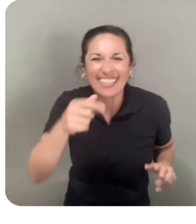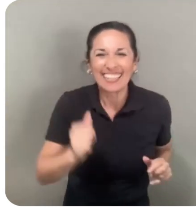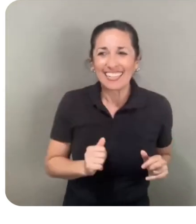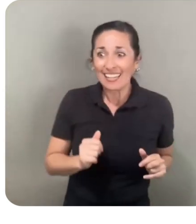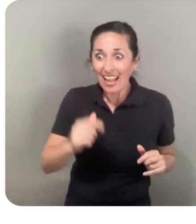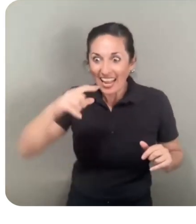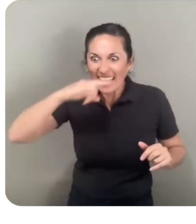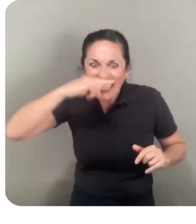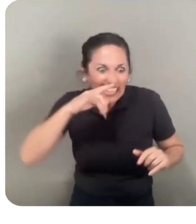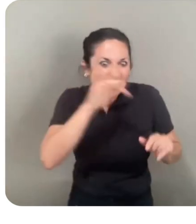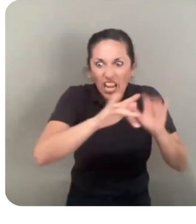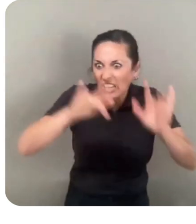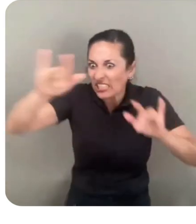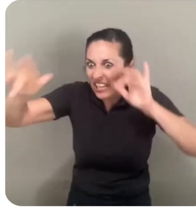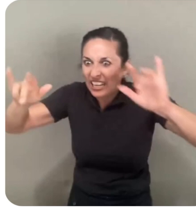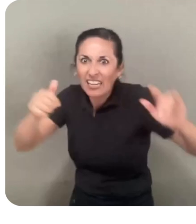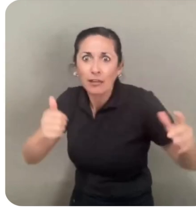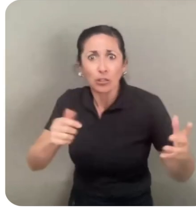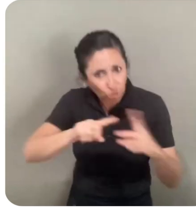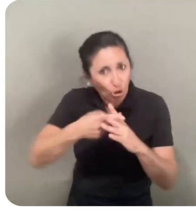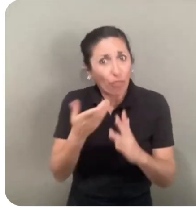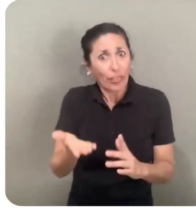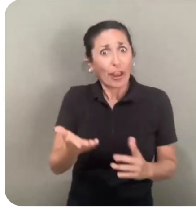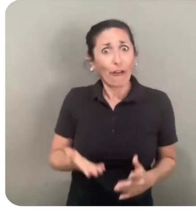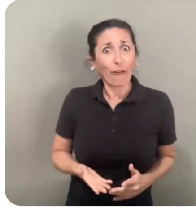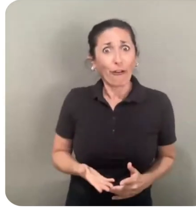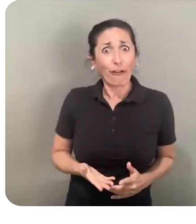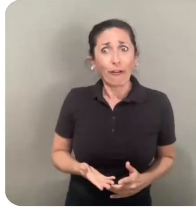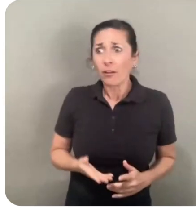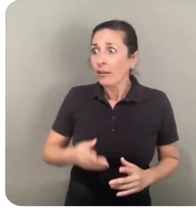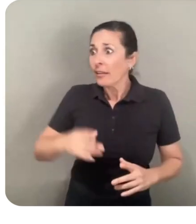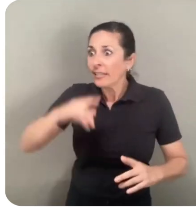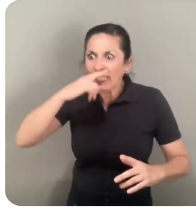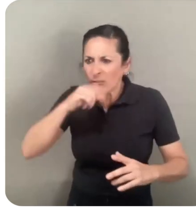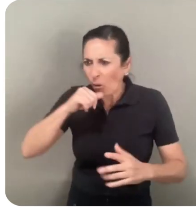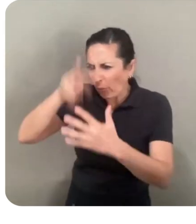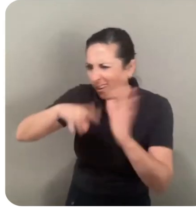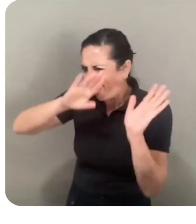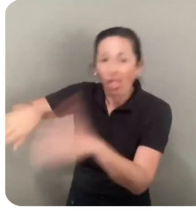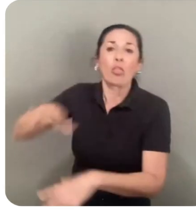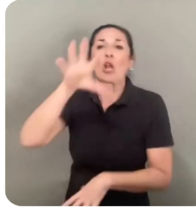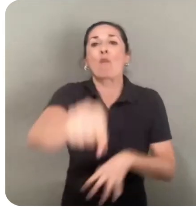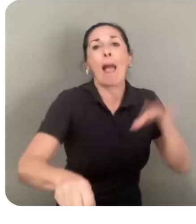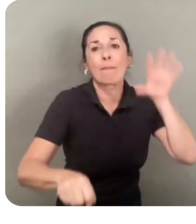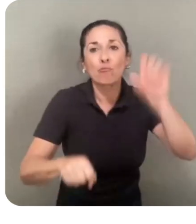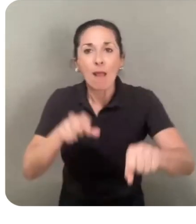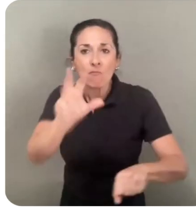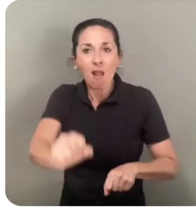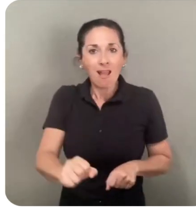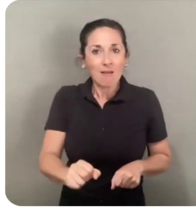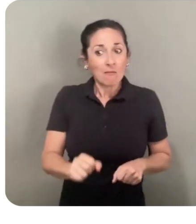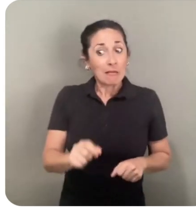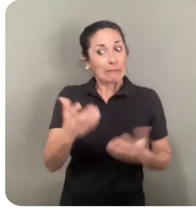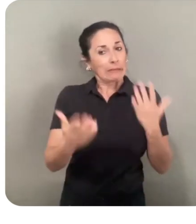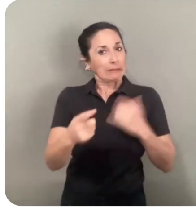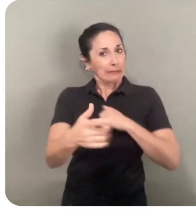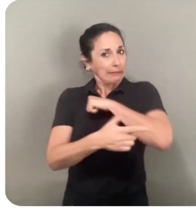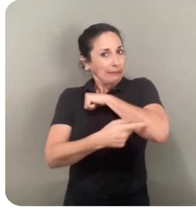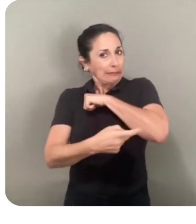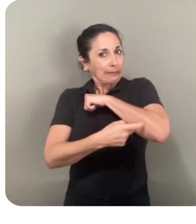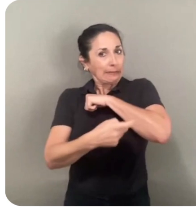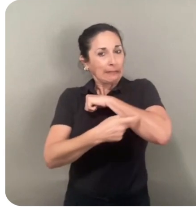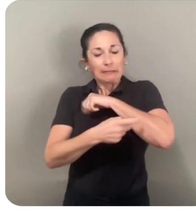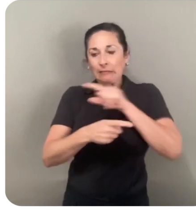everything. Start there. Kids don't read, they grab. You may be tempted to go to rows